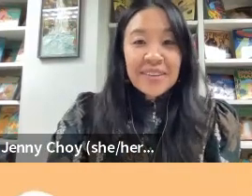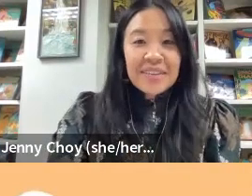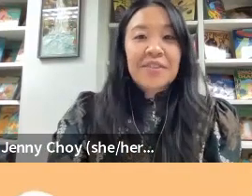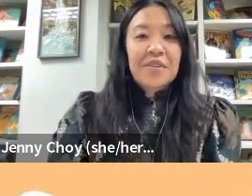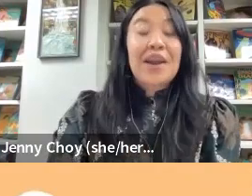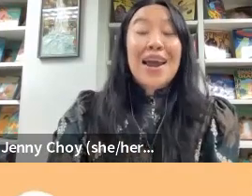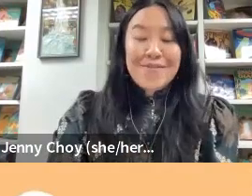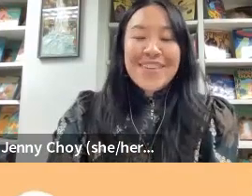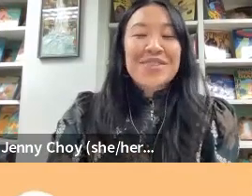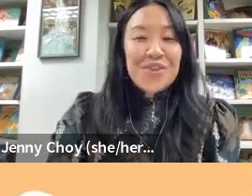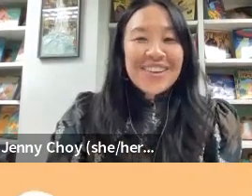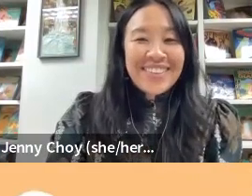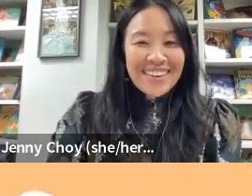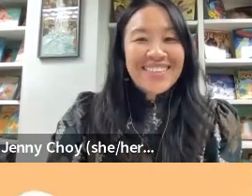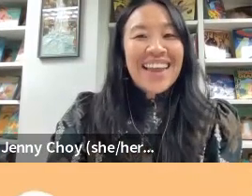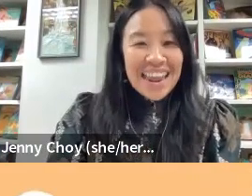every 36